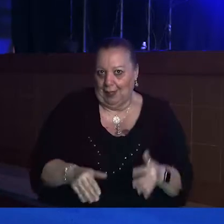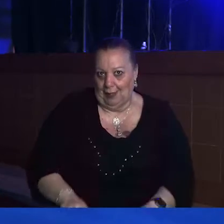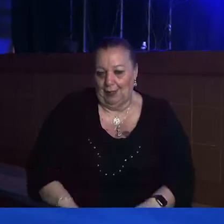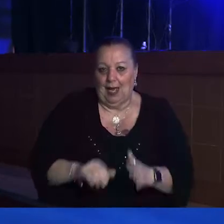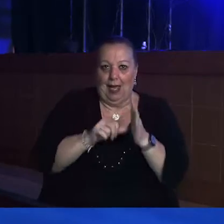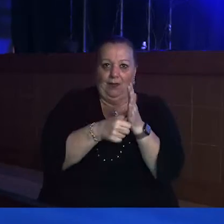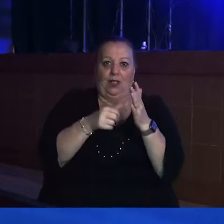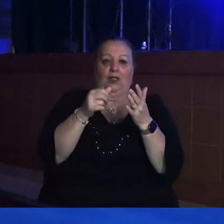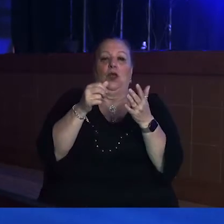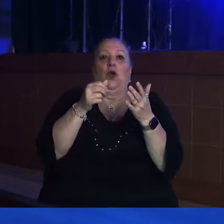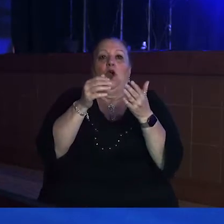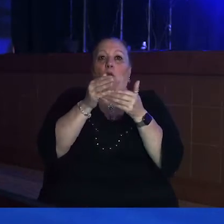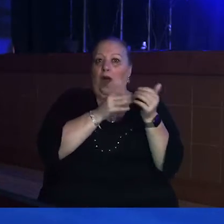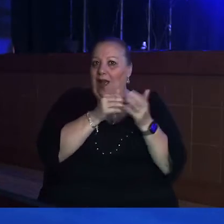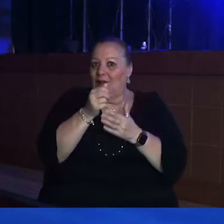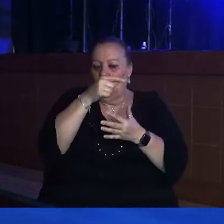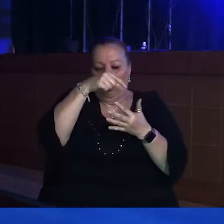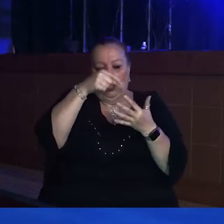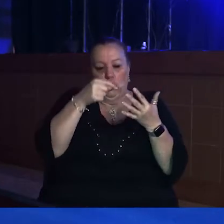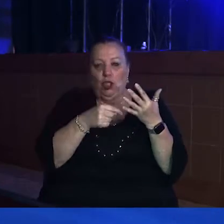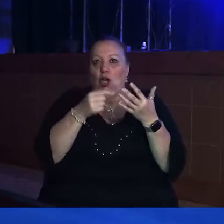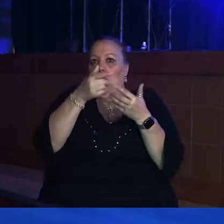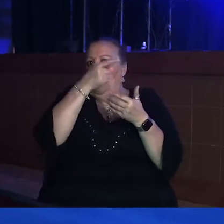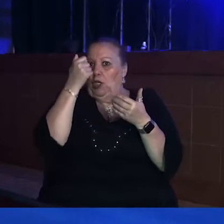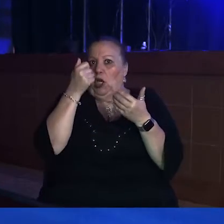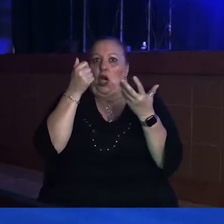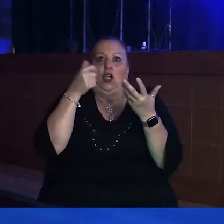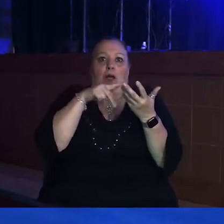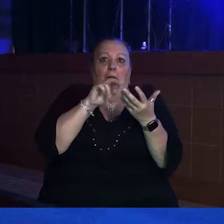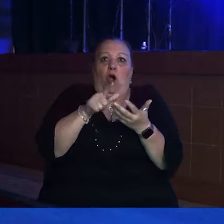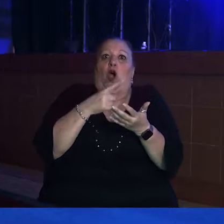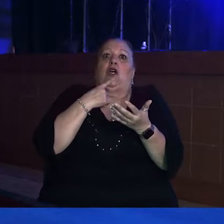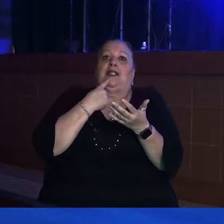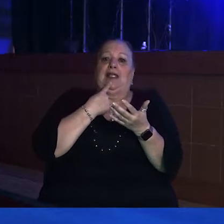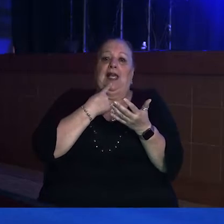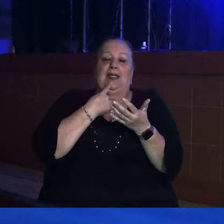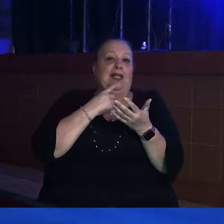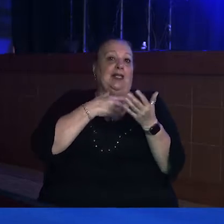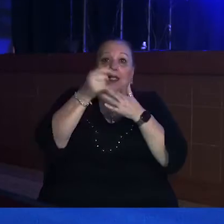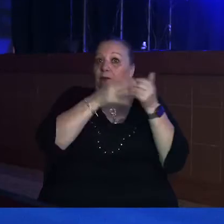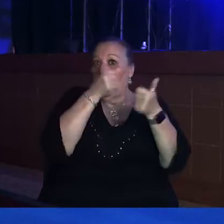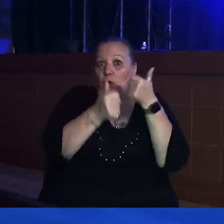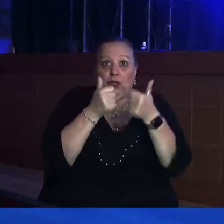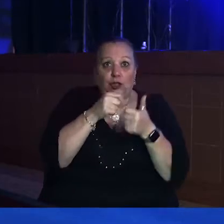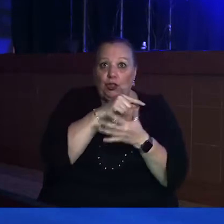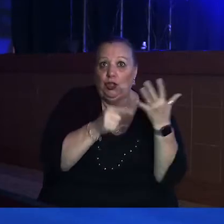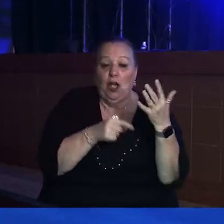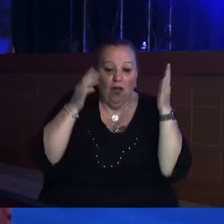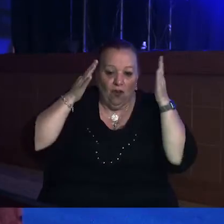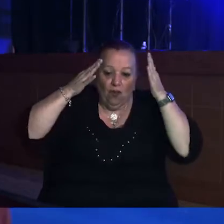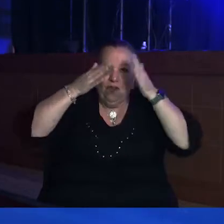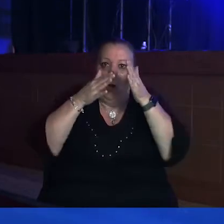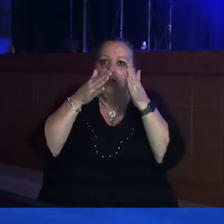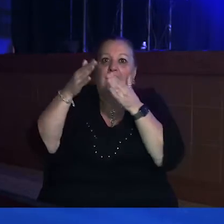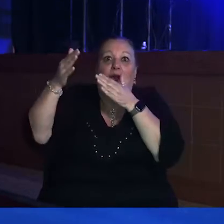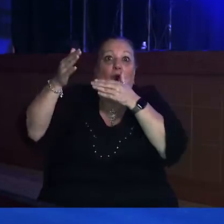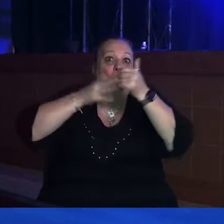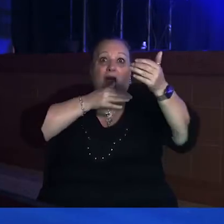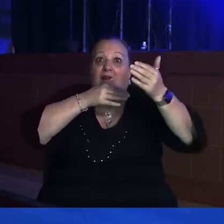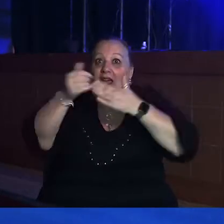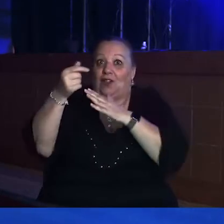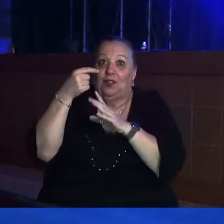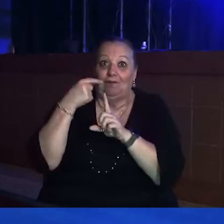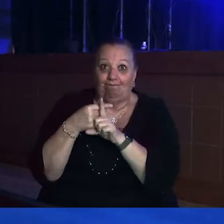whatever, because it's as if Paul is saying here, it doesn't really matter. You just focus on whatever is